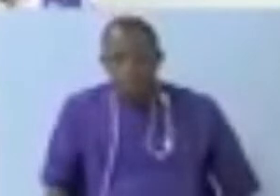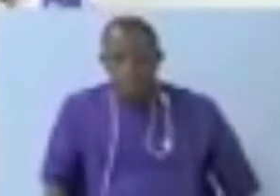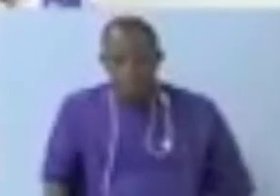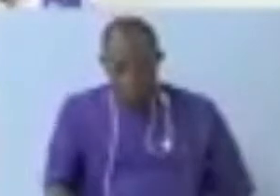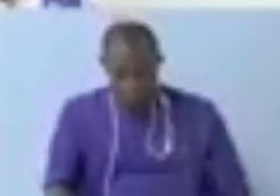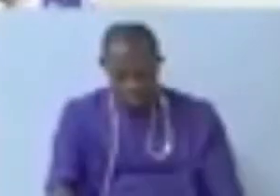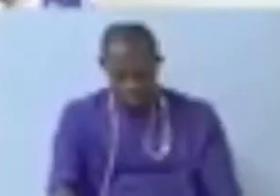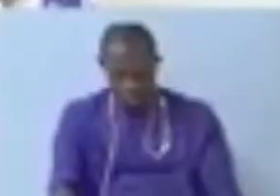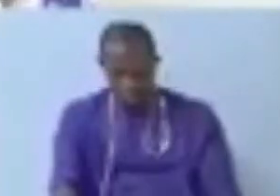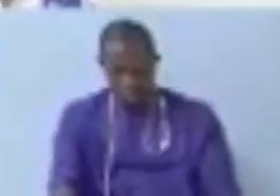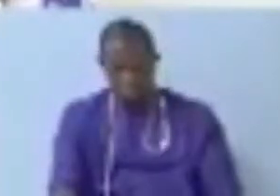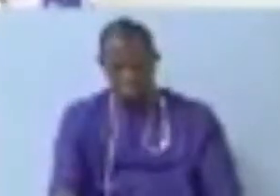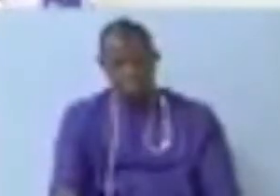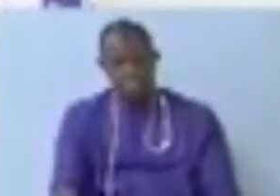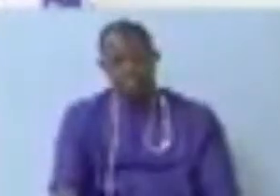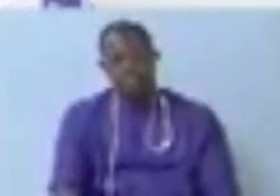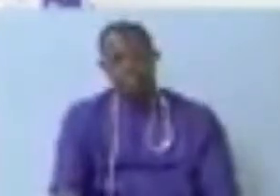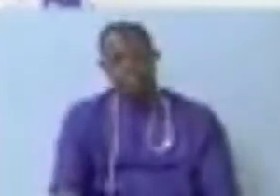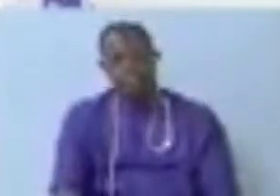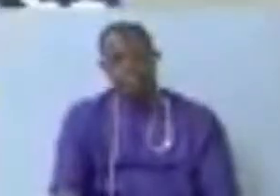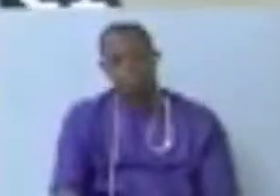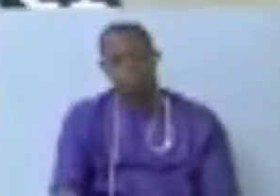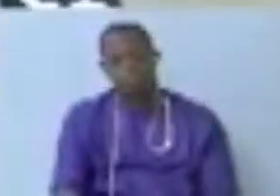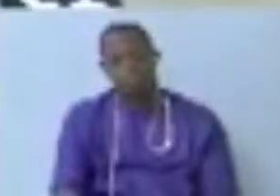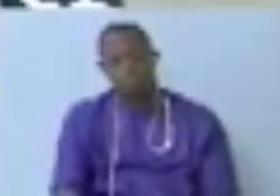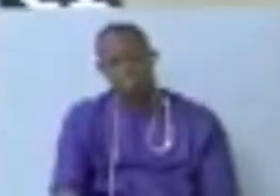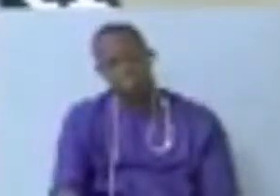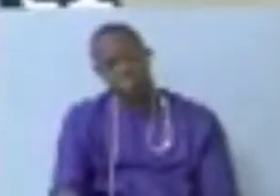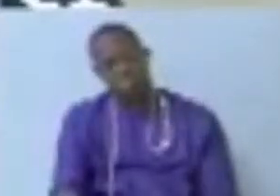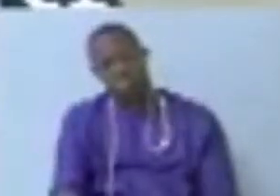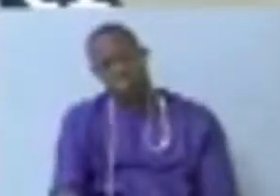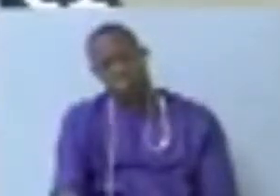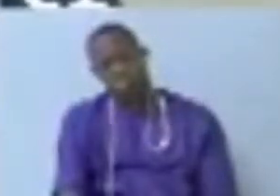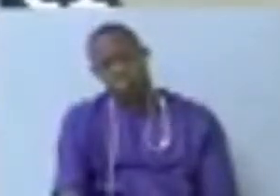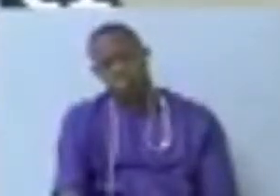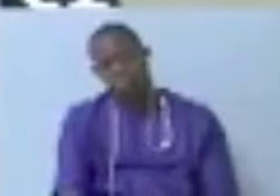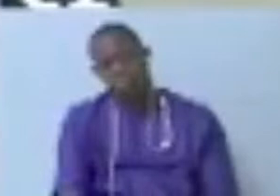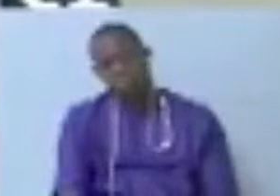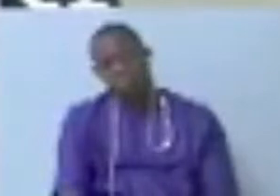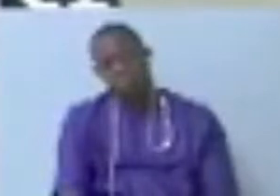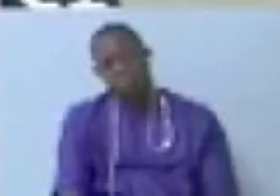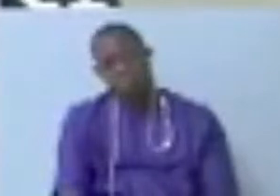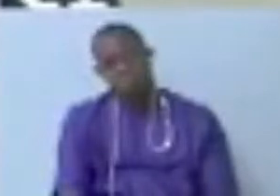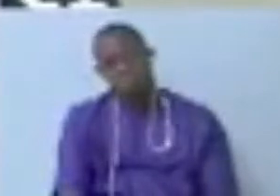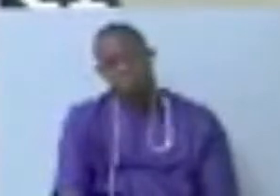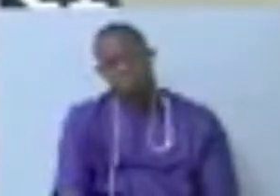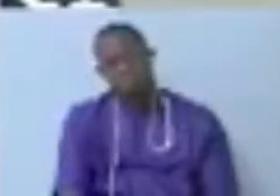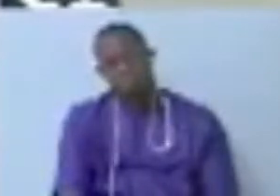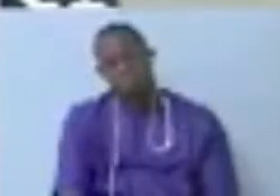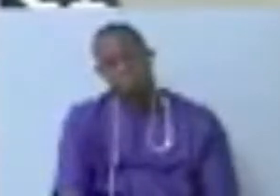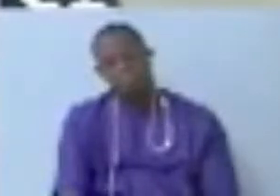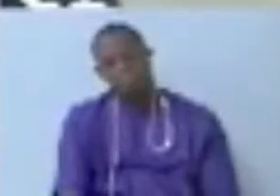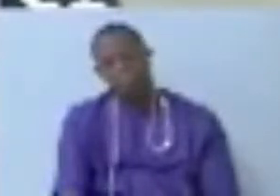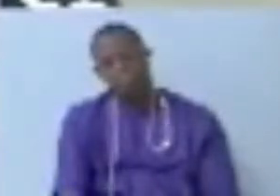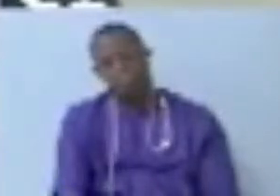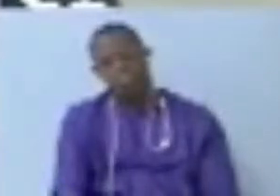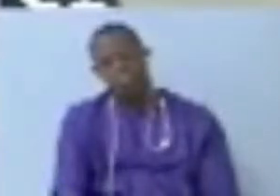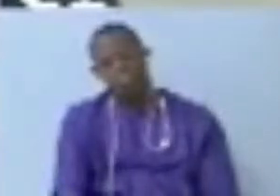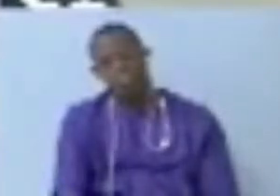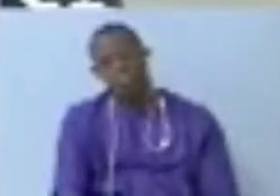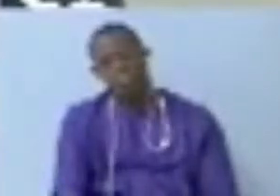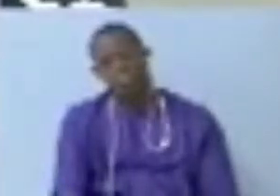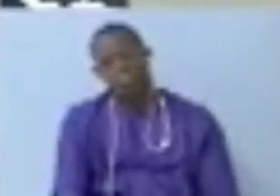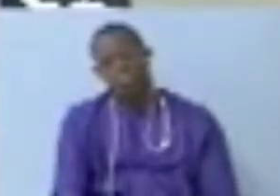going to I will not go into that argument.